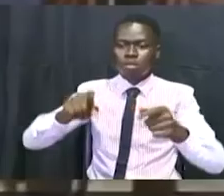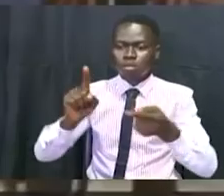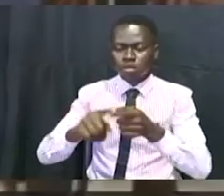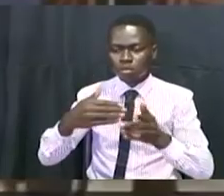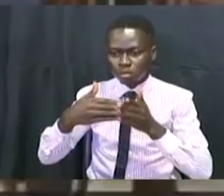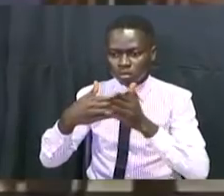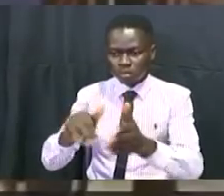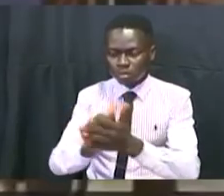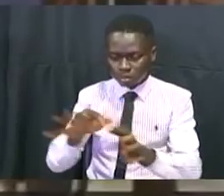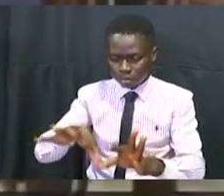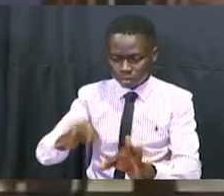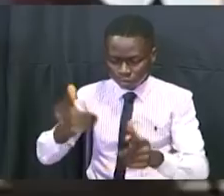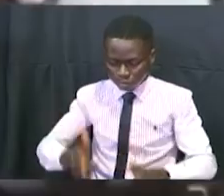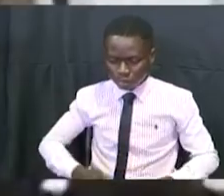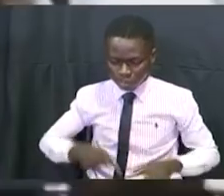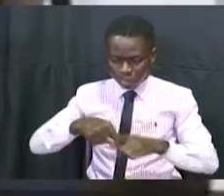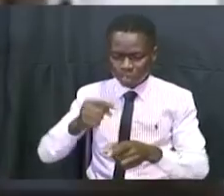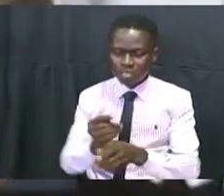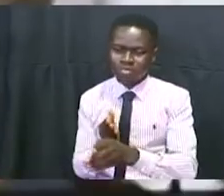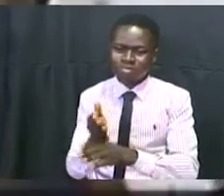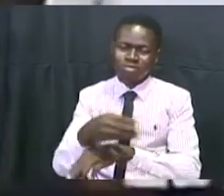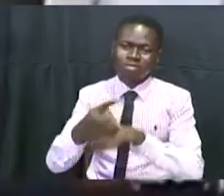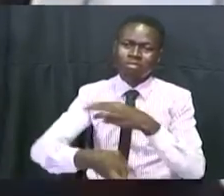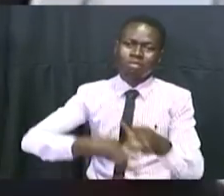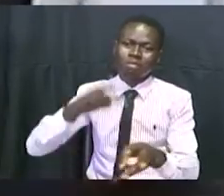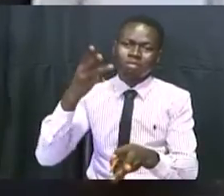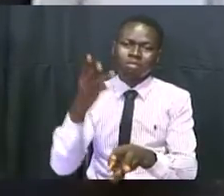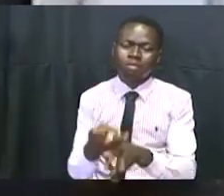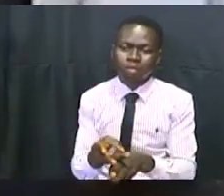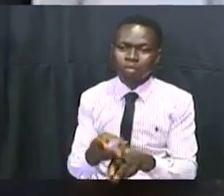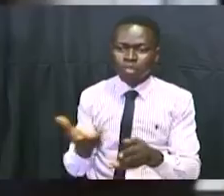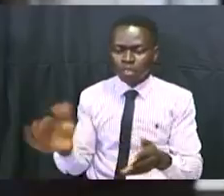of spiritual life in this perverse world. The tips that God has